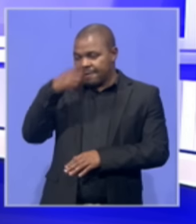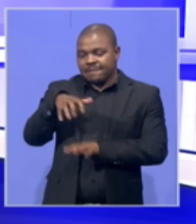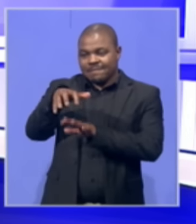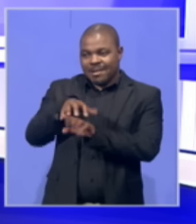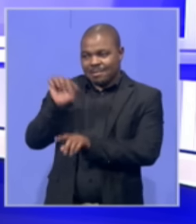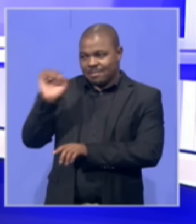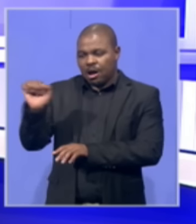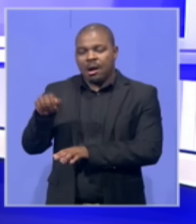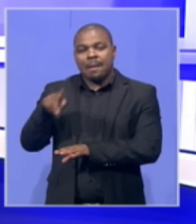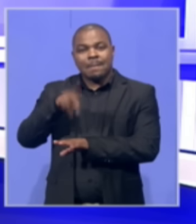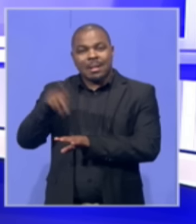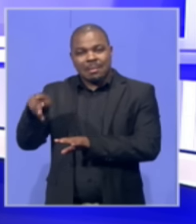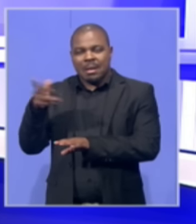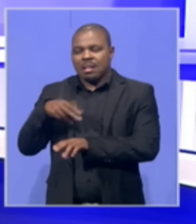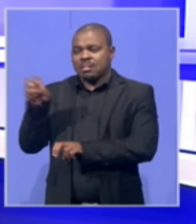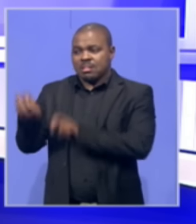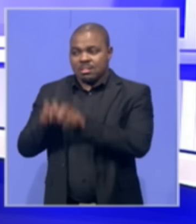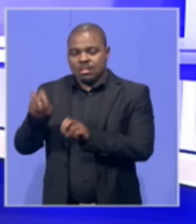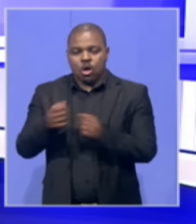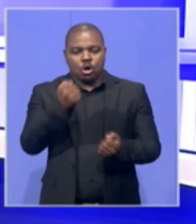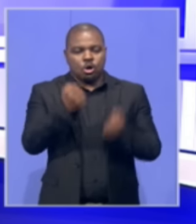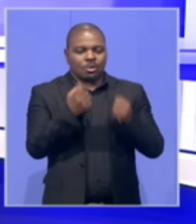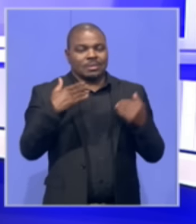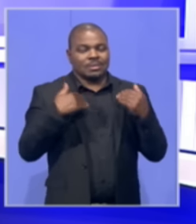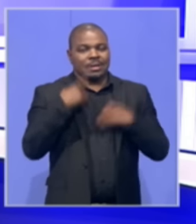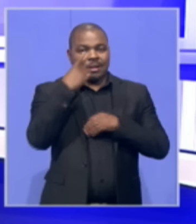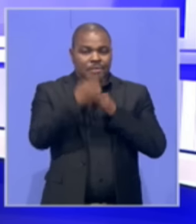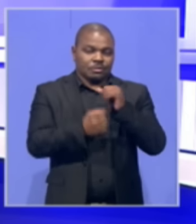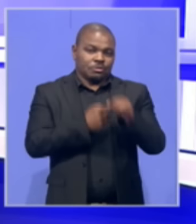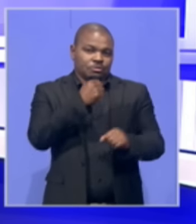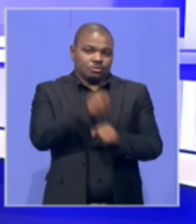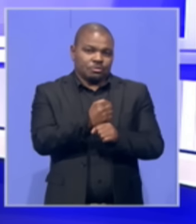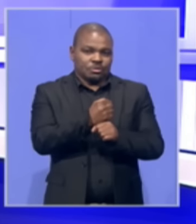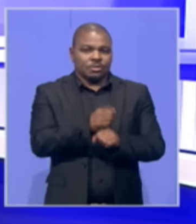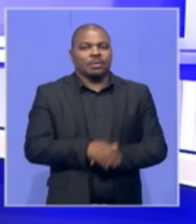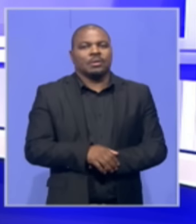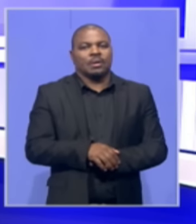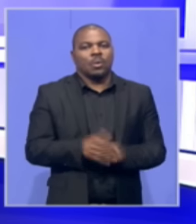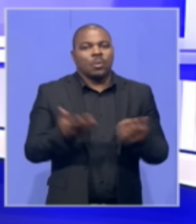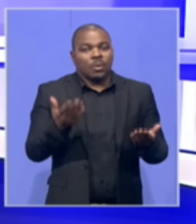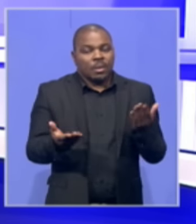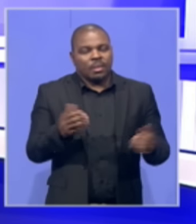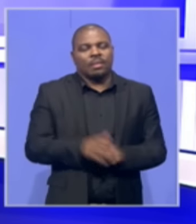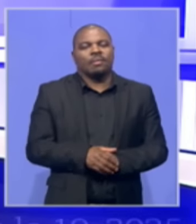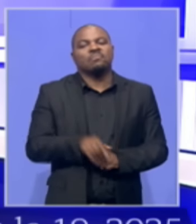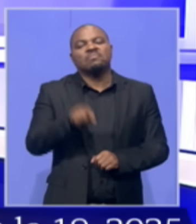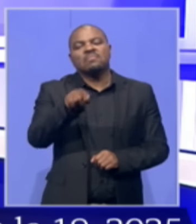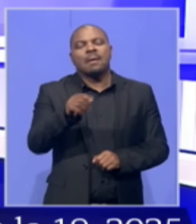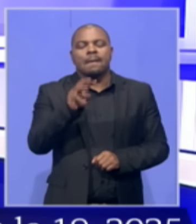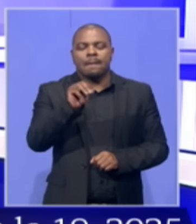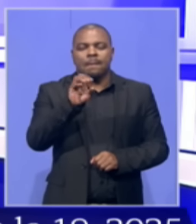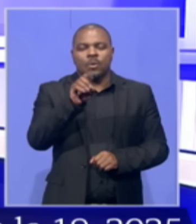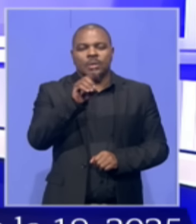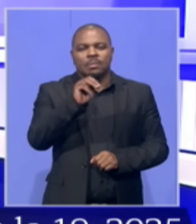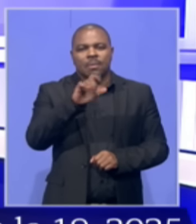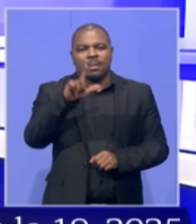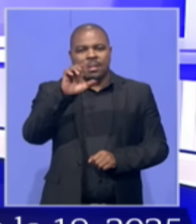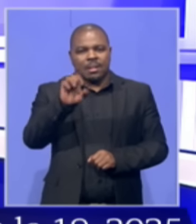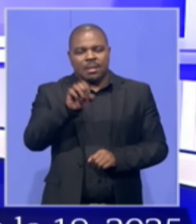Ramaphosa e tla simololangwaga o tlang fa kgwedi ya motsheganong le somerobong kwa kgotlatshekelo ya magiseterata wa modimolole kwa